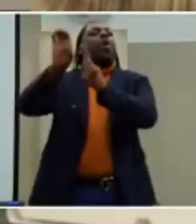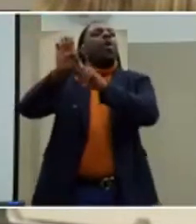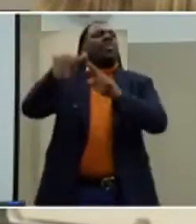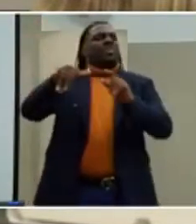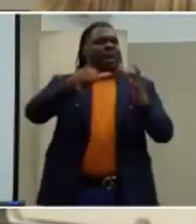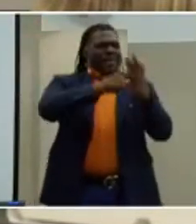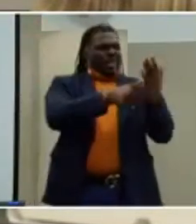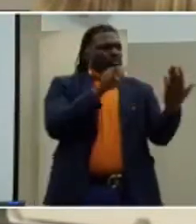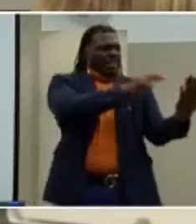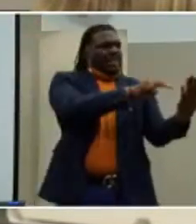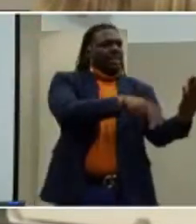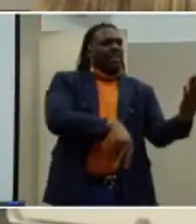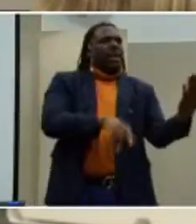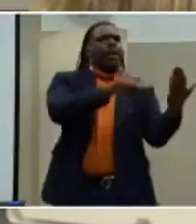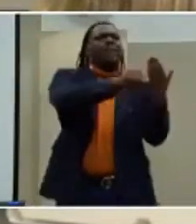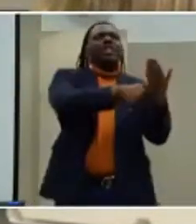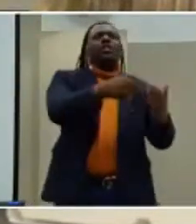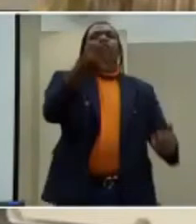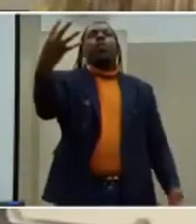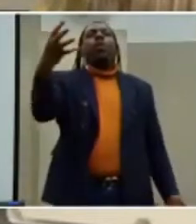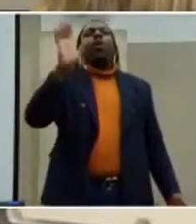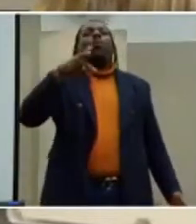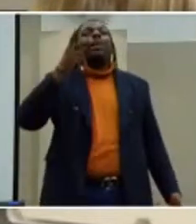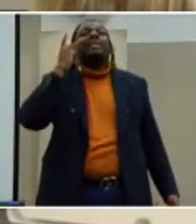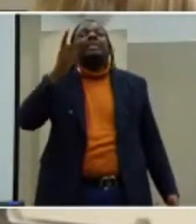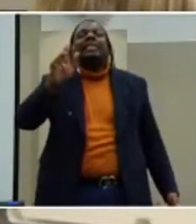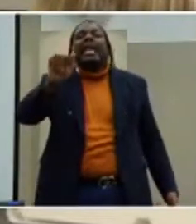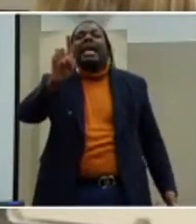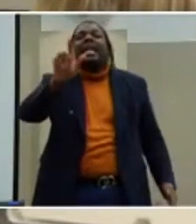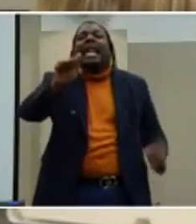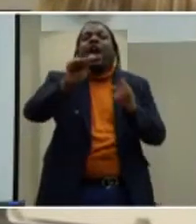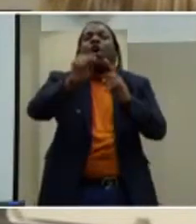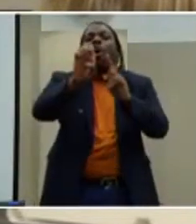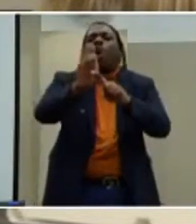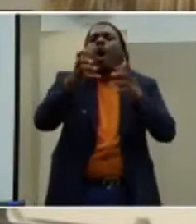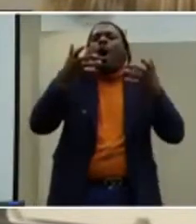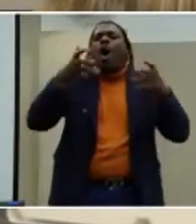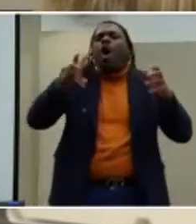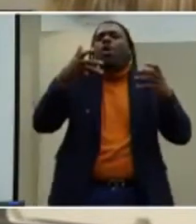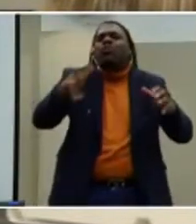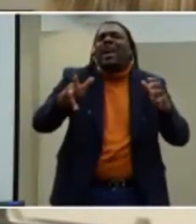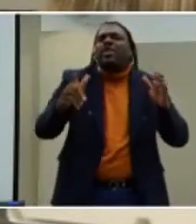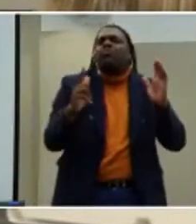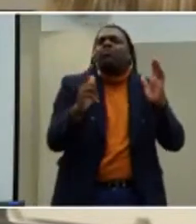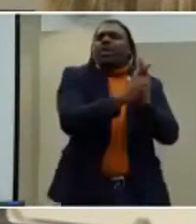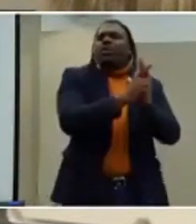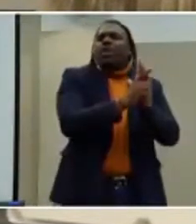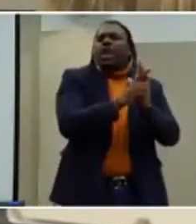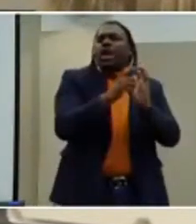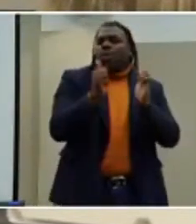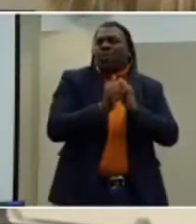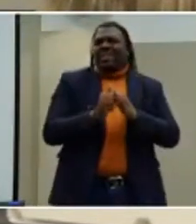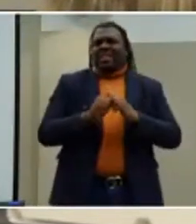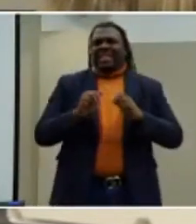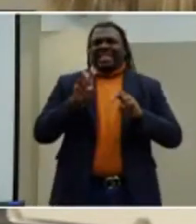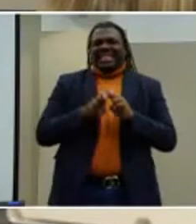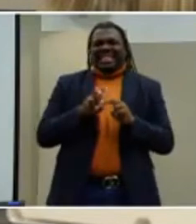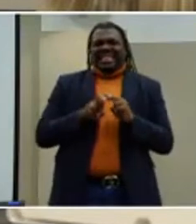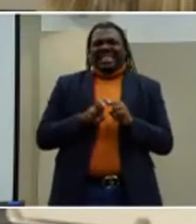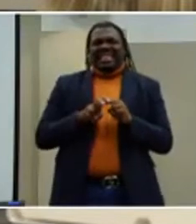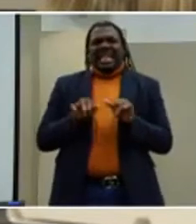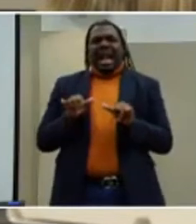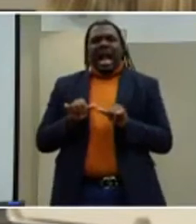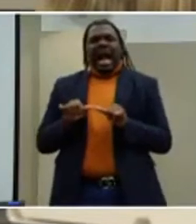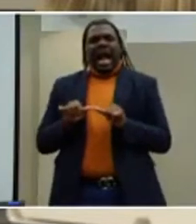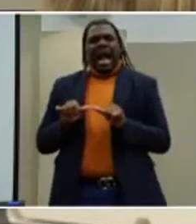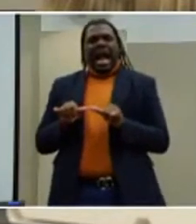page 4, you'll see that the ADA code already regulates seat heights in hotel rooms for